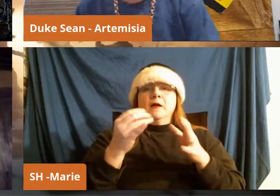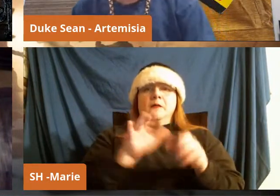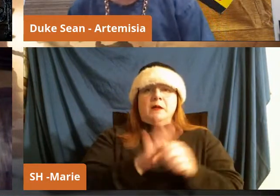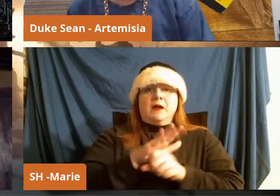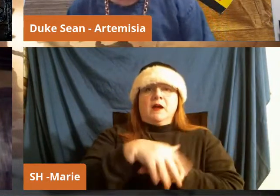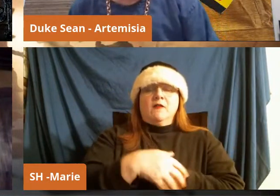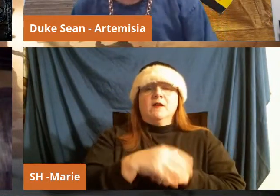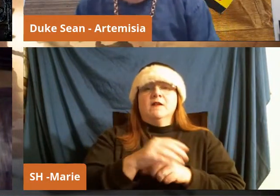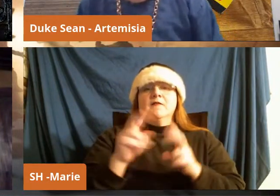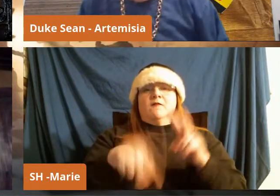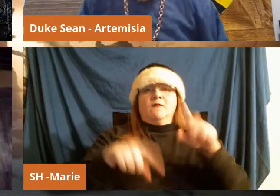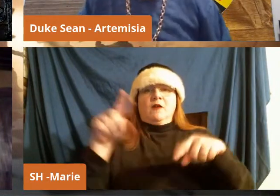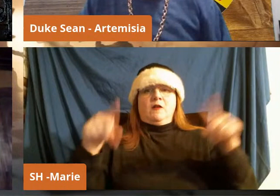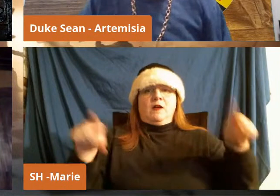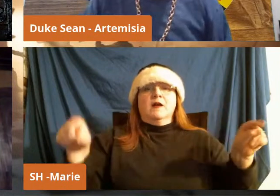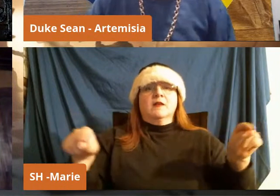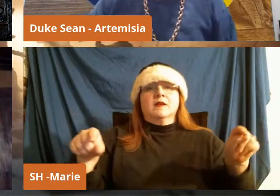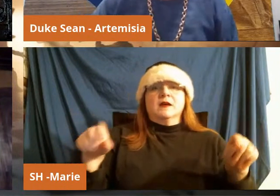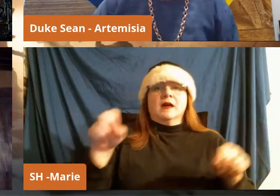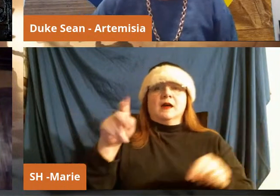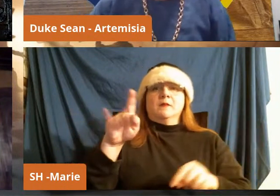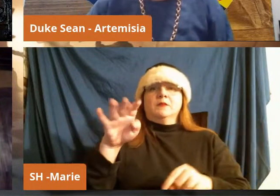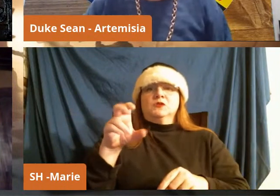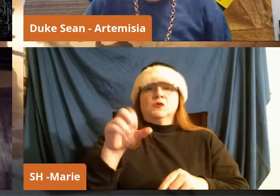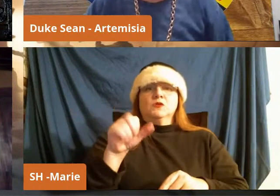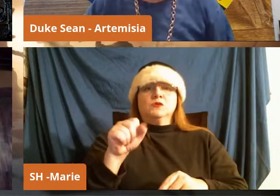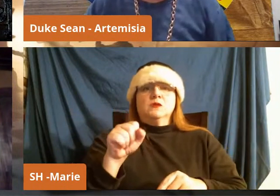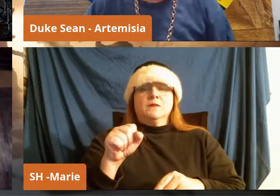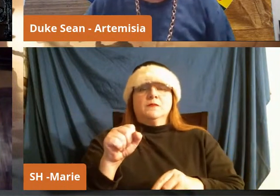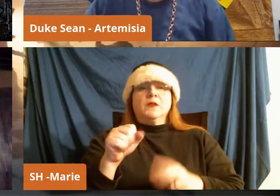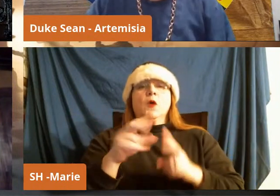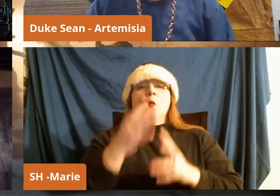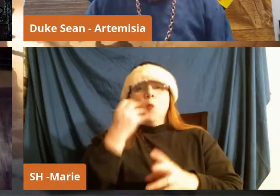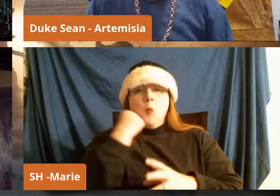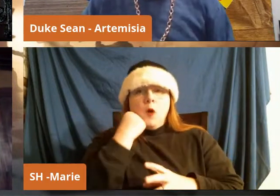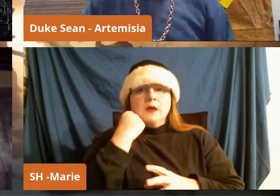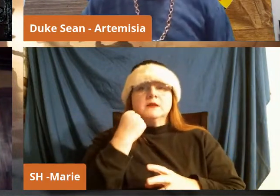in a variety of these episodes. And